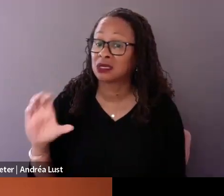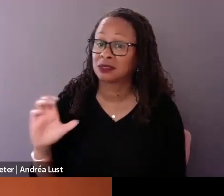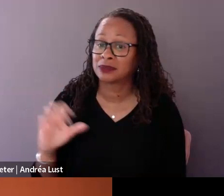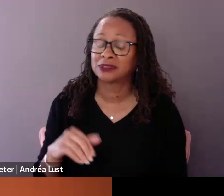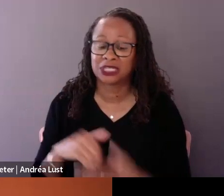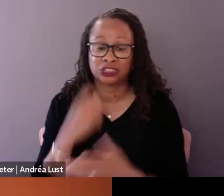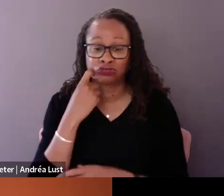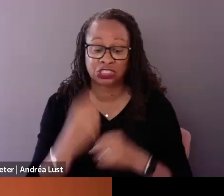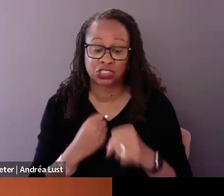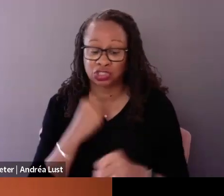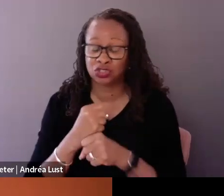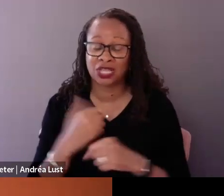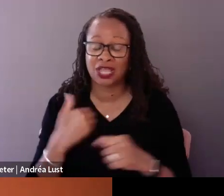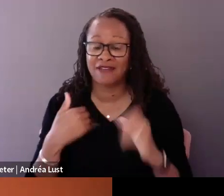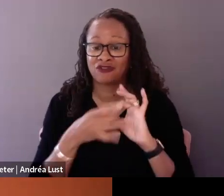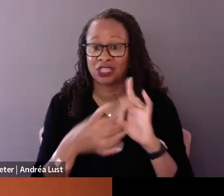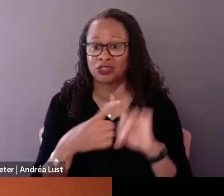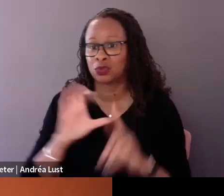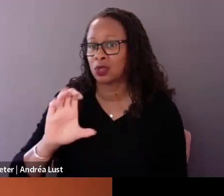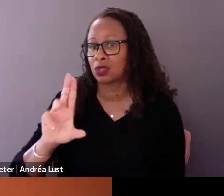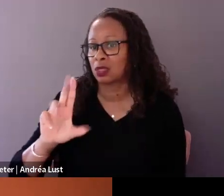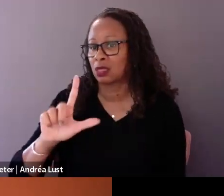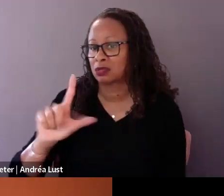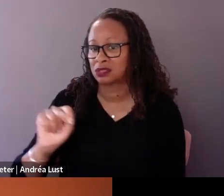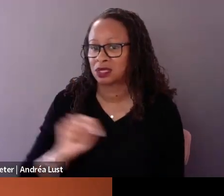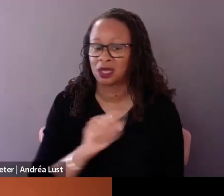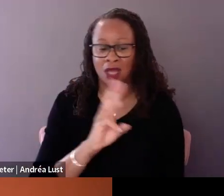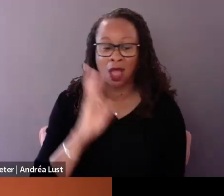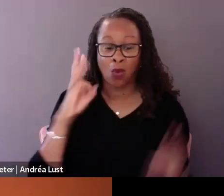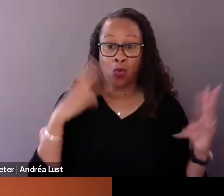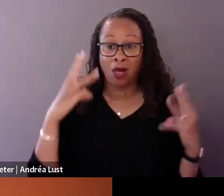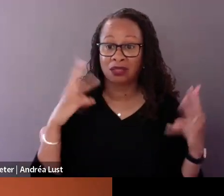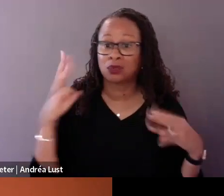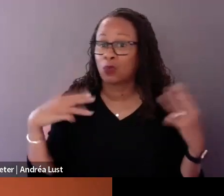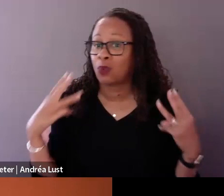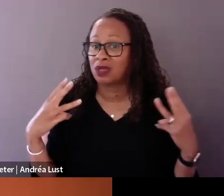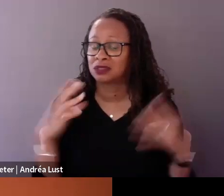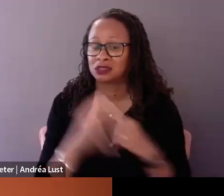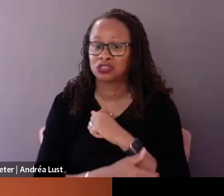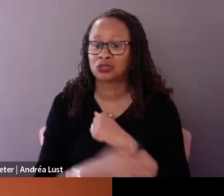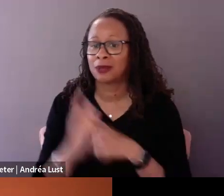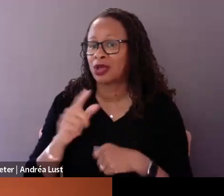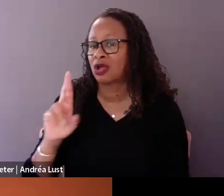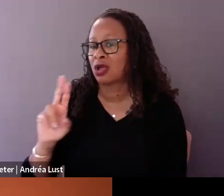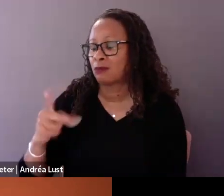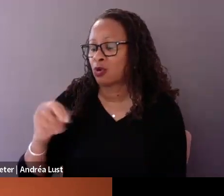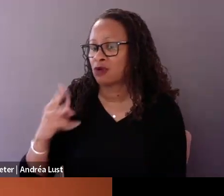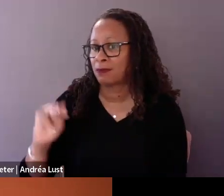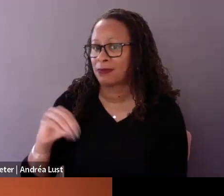in recent years have related to cults. There's Wild Wild Country about Rajneeshpuram in